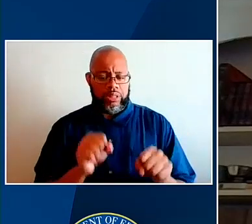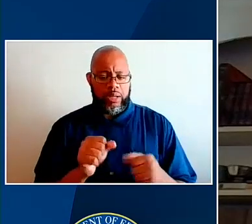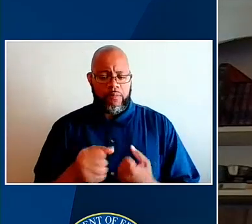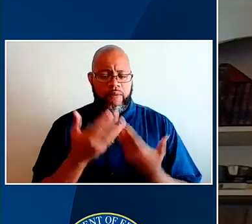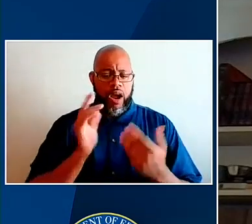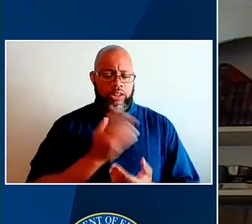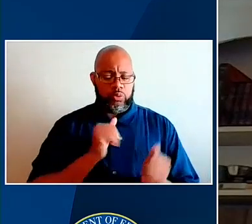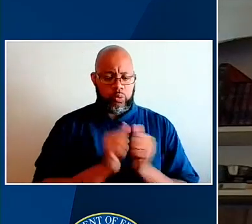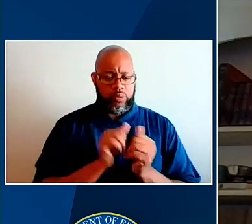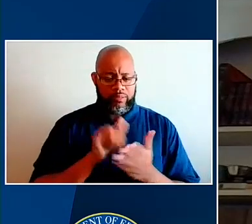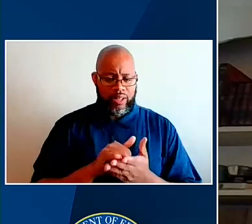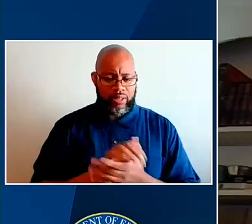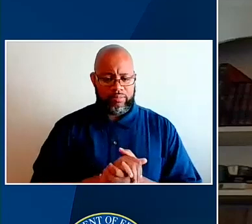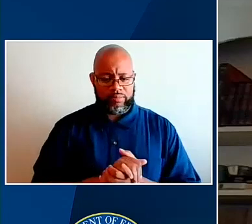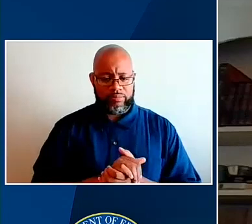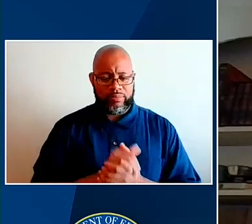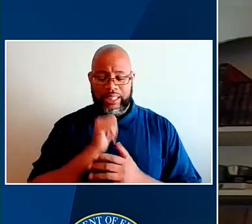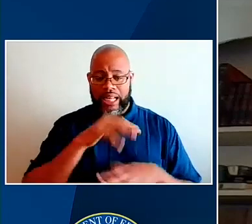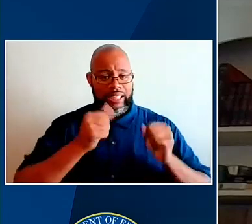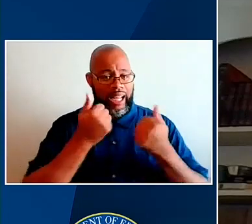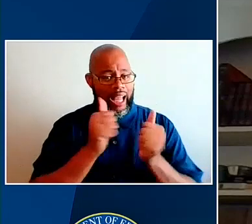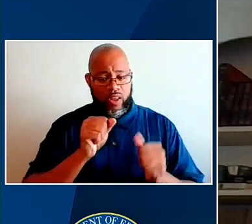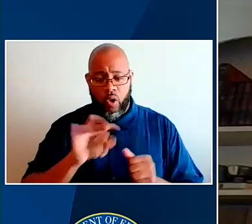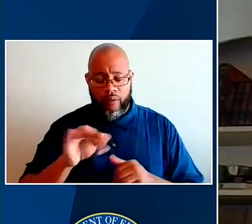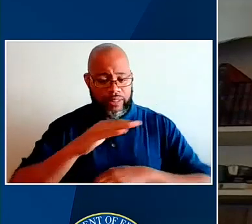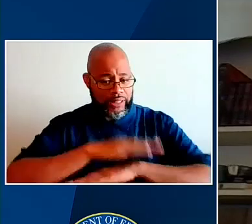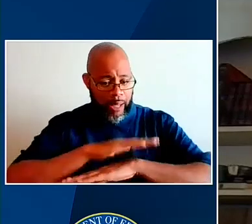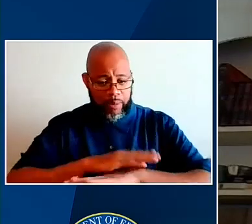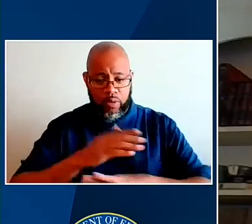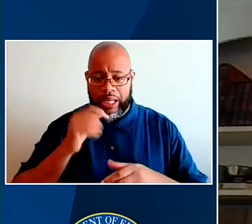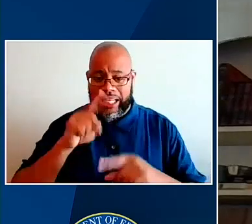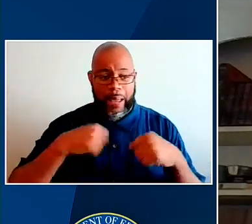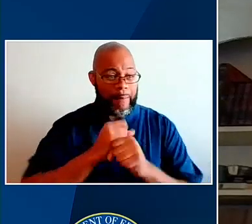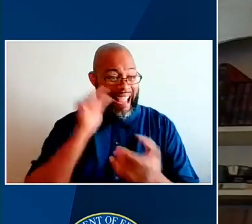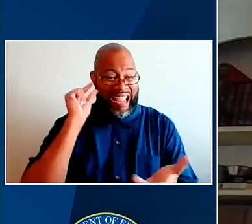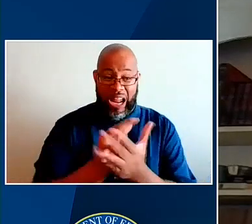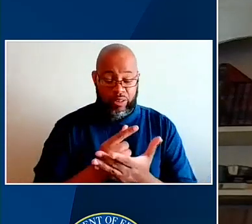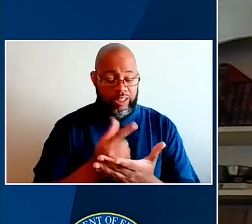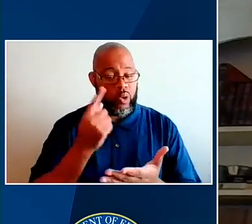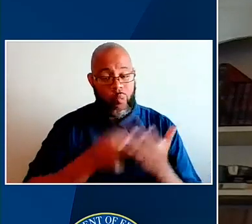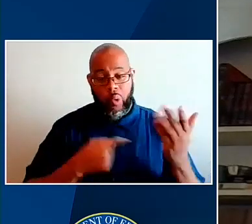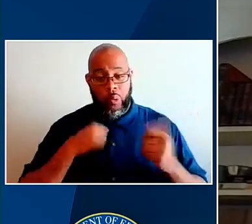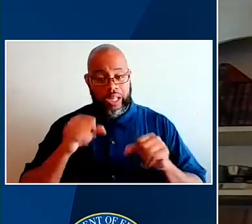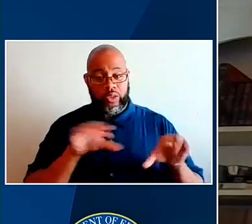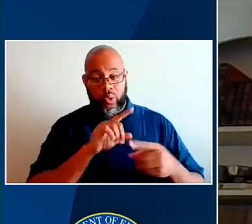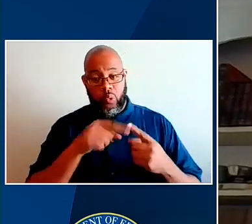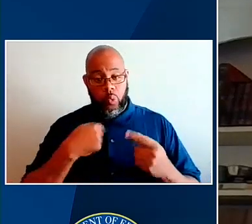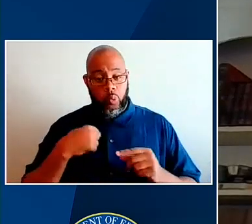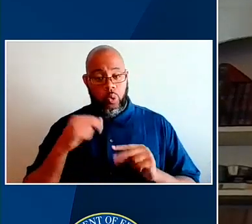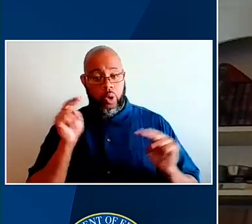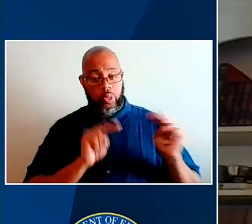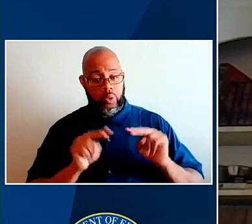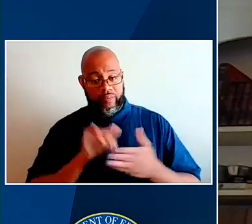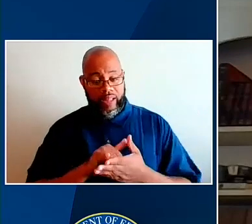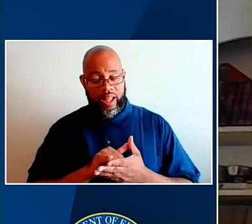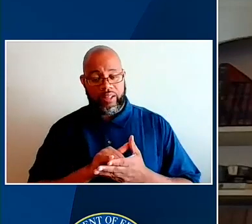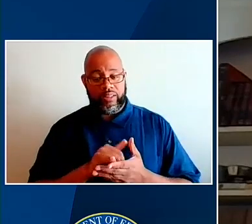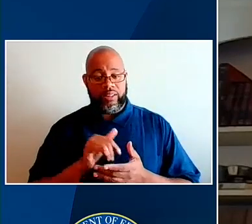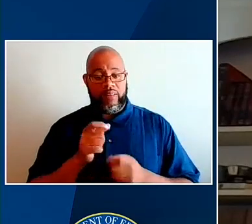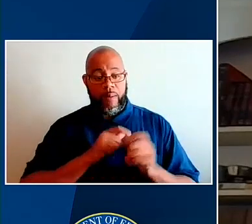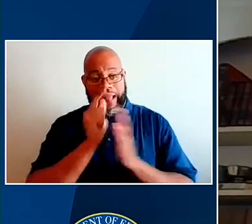with those. We're not taking anything off the table. I can't make any guarantees as to what we can do when we've looked at it from a legal